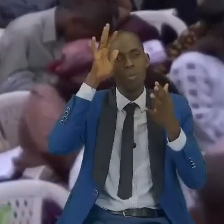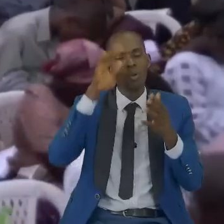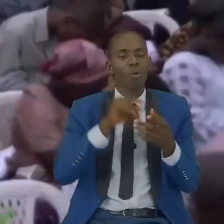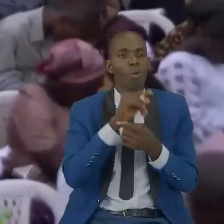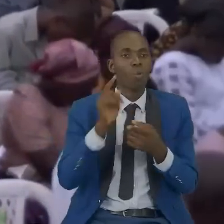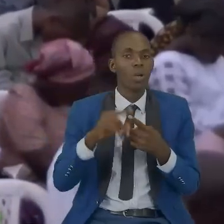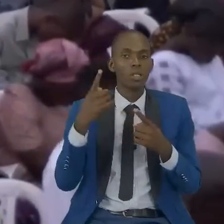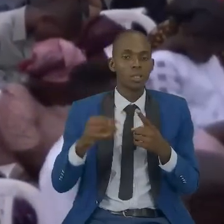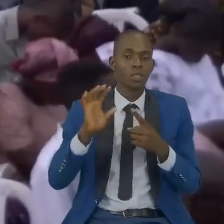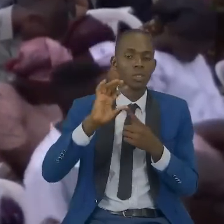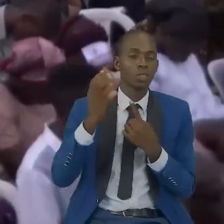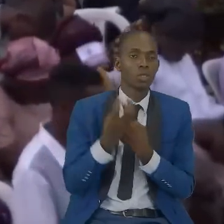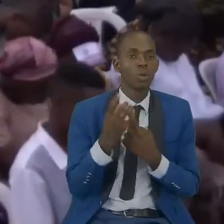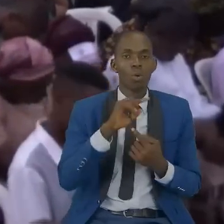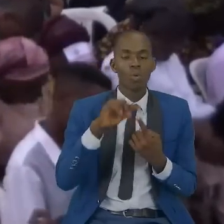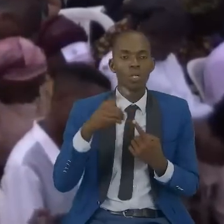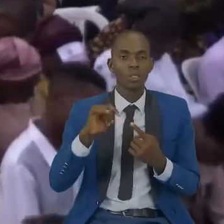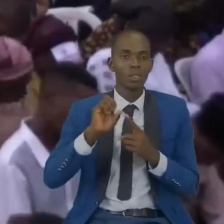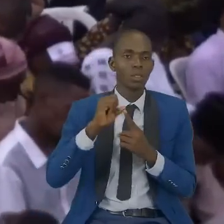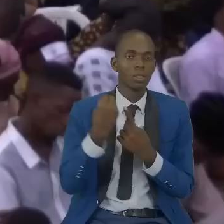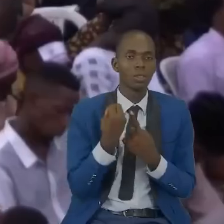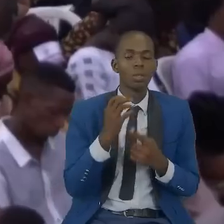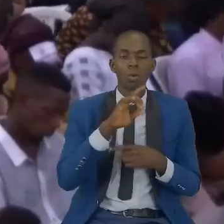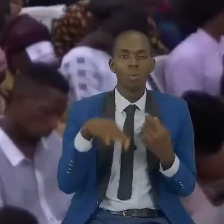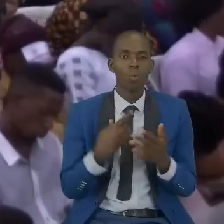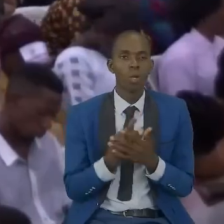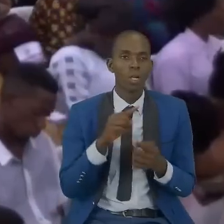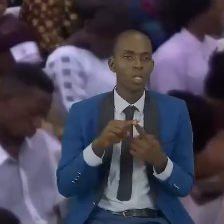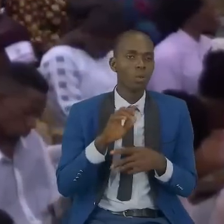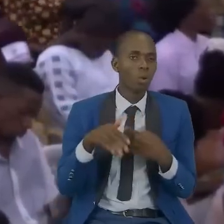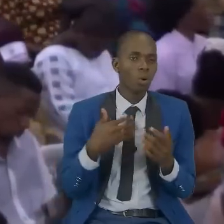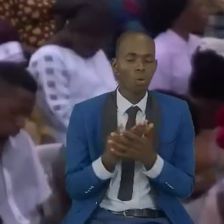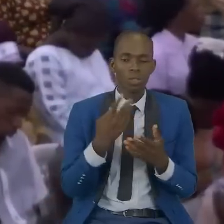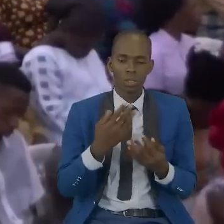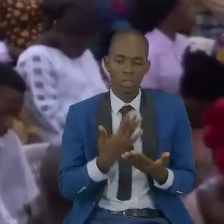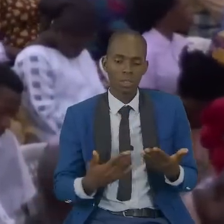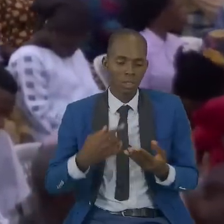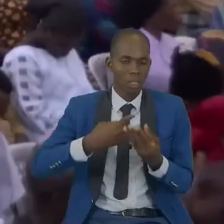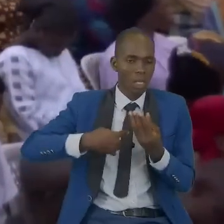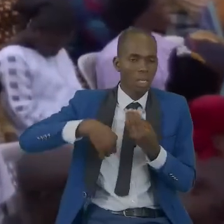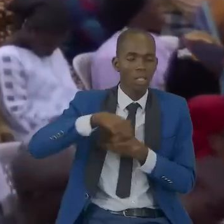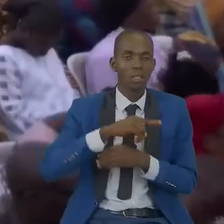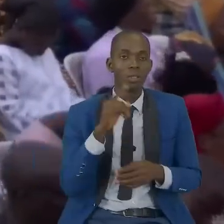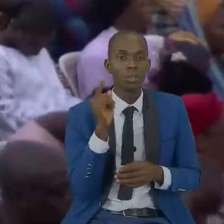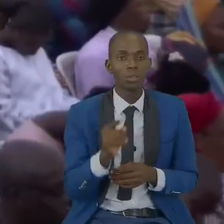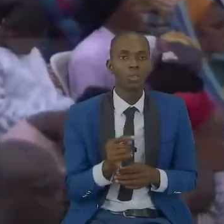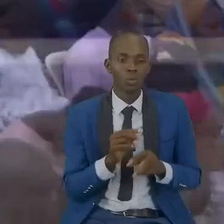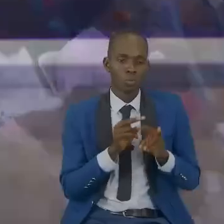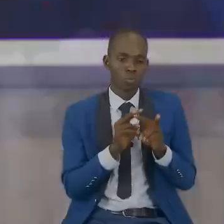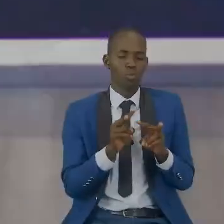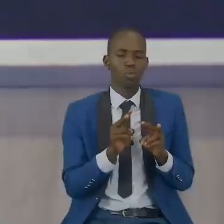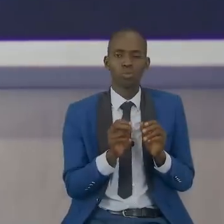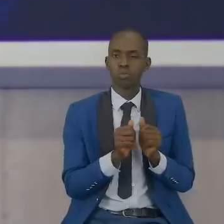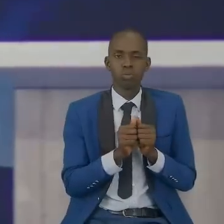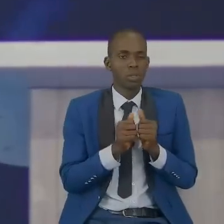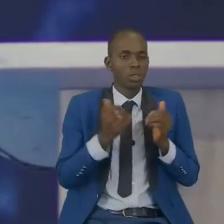condition, when the situation, and when all the surrounding and circumstances, when they appear hopeless,